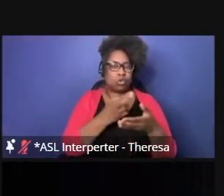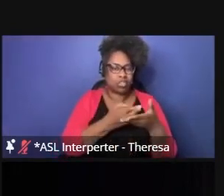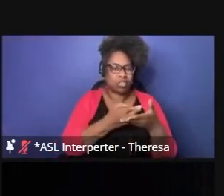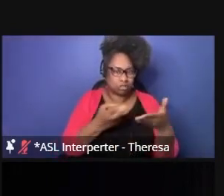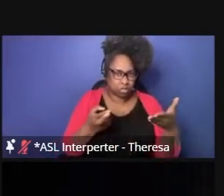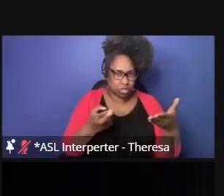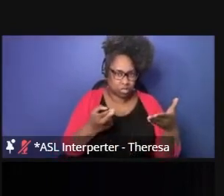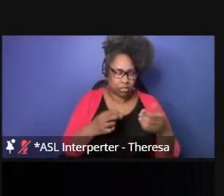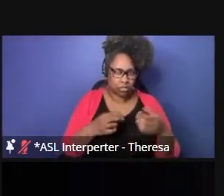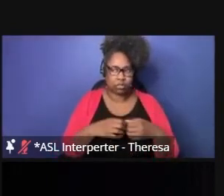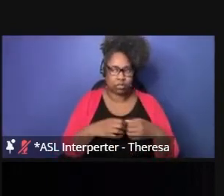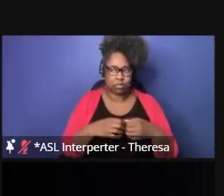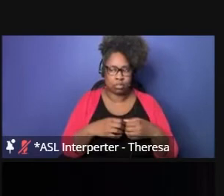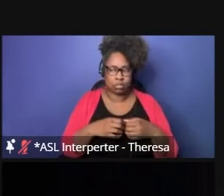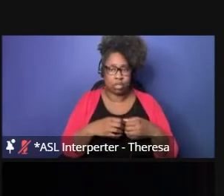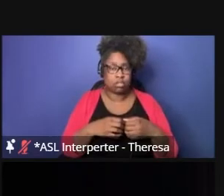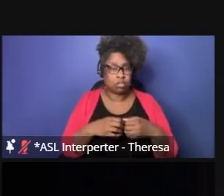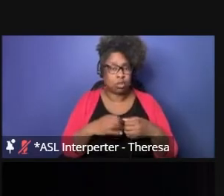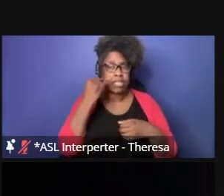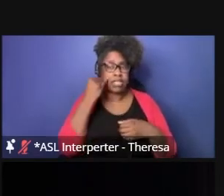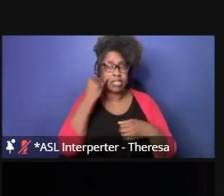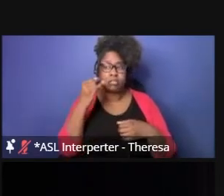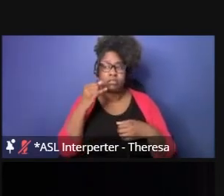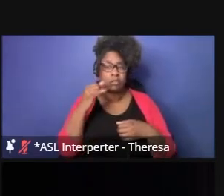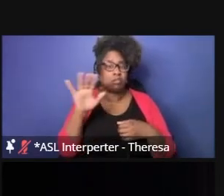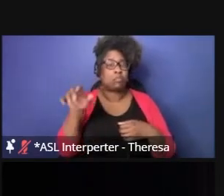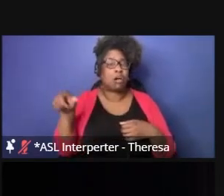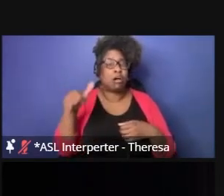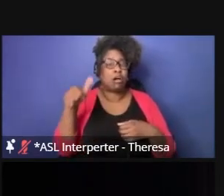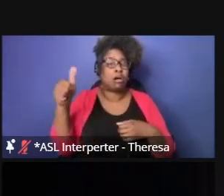created somewhere else and by somebody who's not